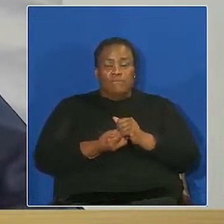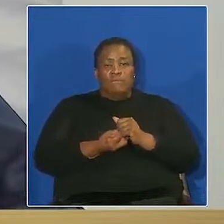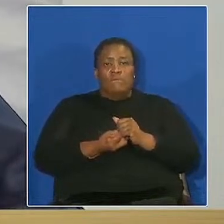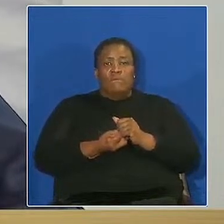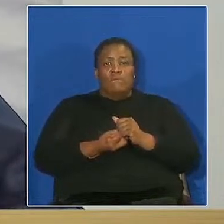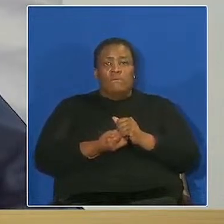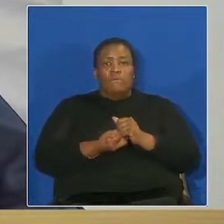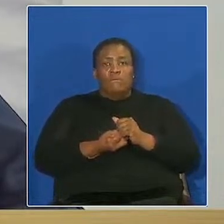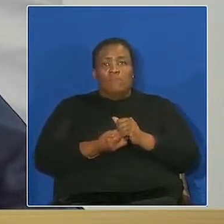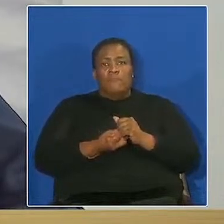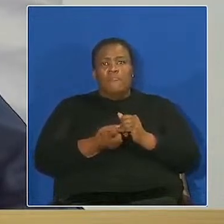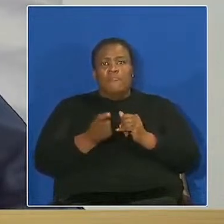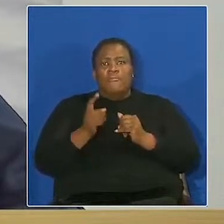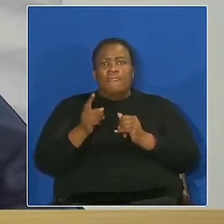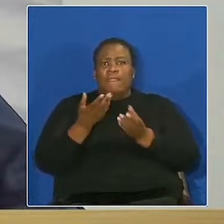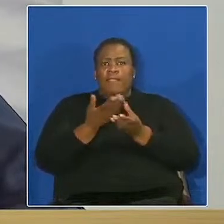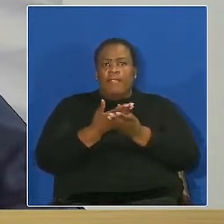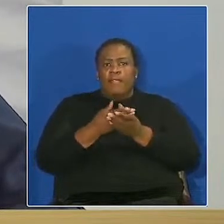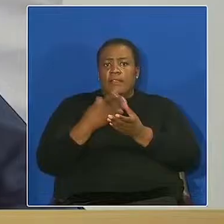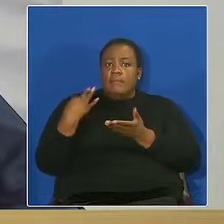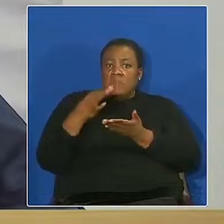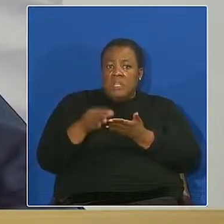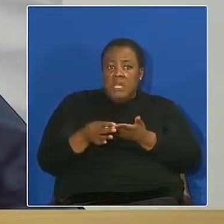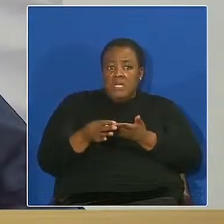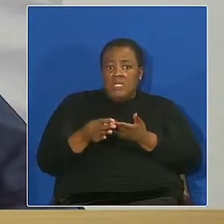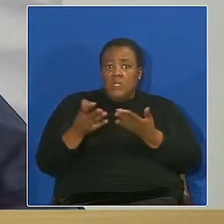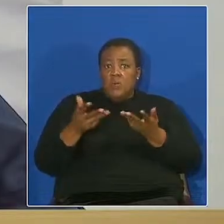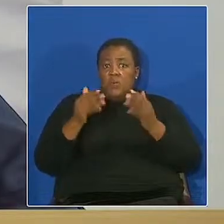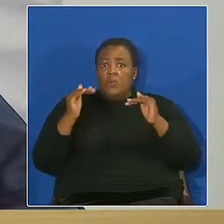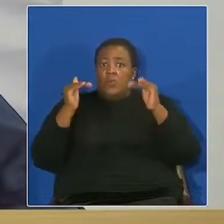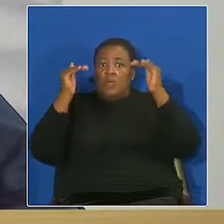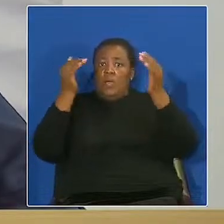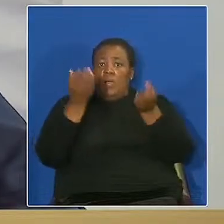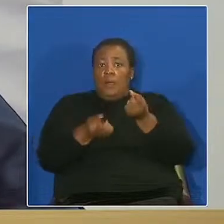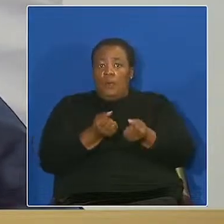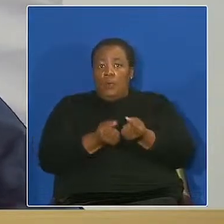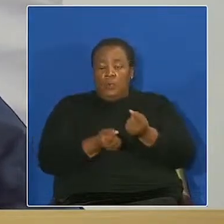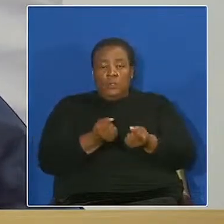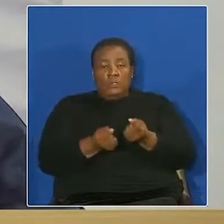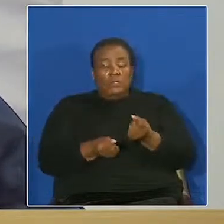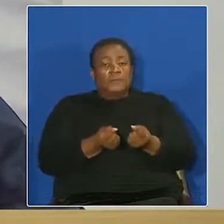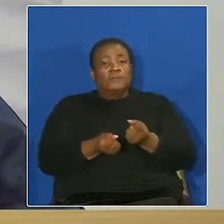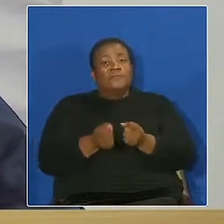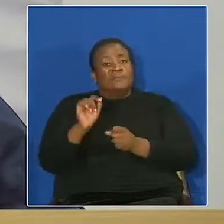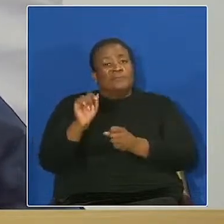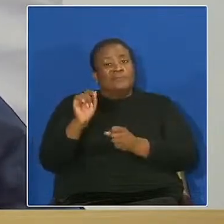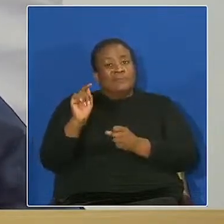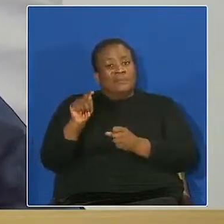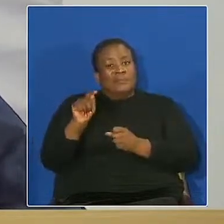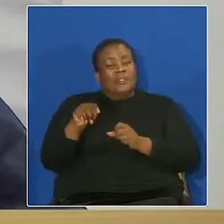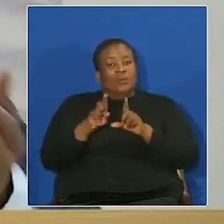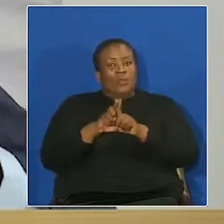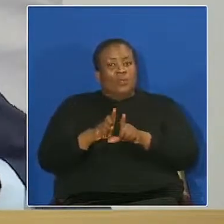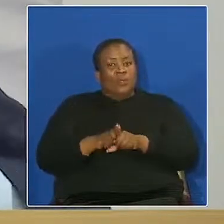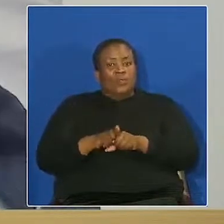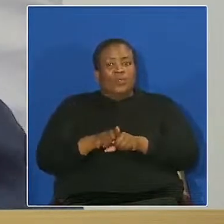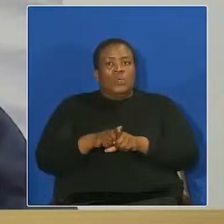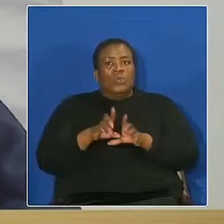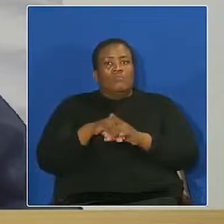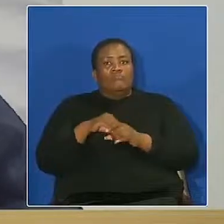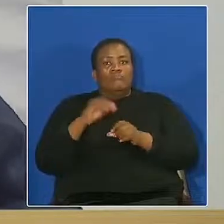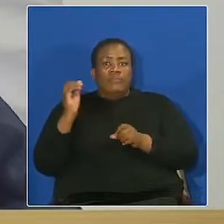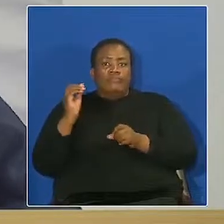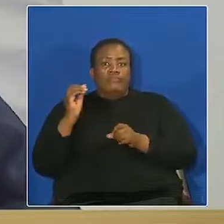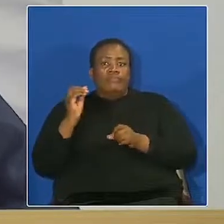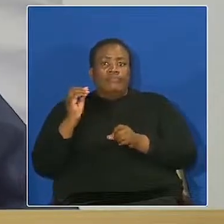case application at the High Court for that was also then withdrawn at the